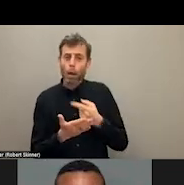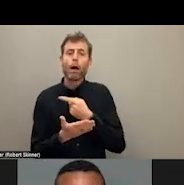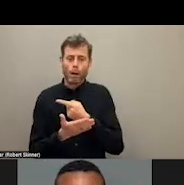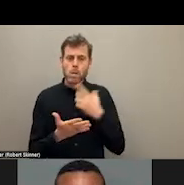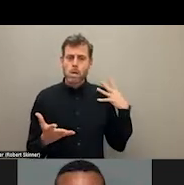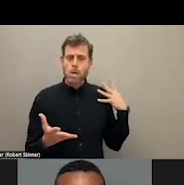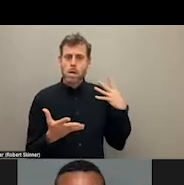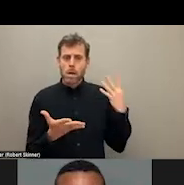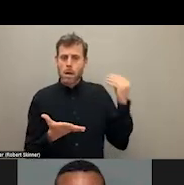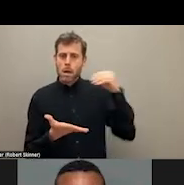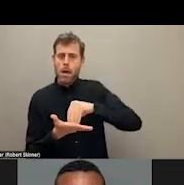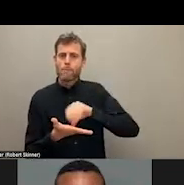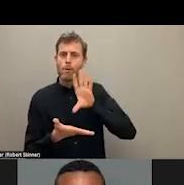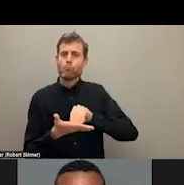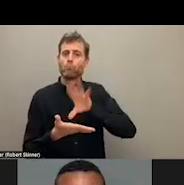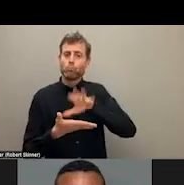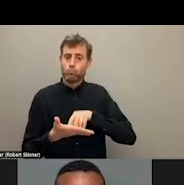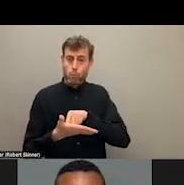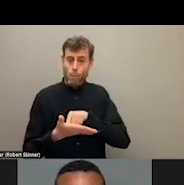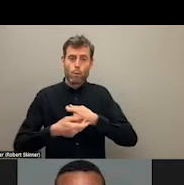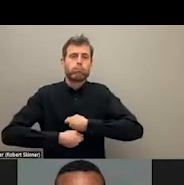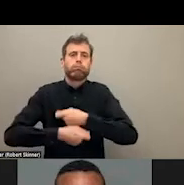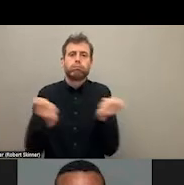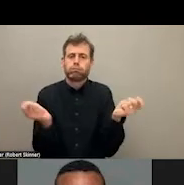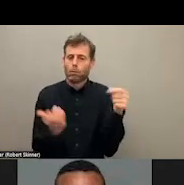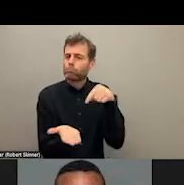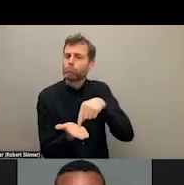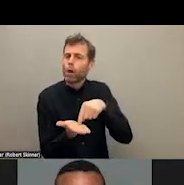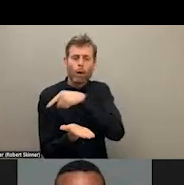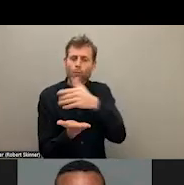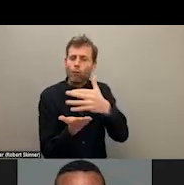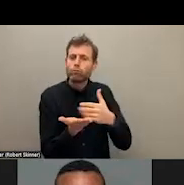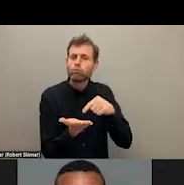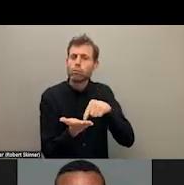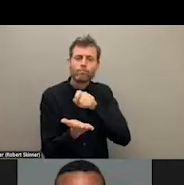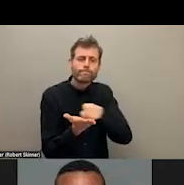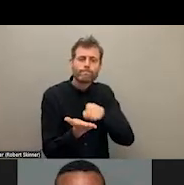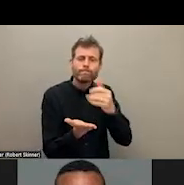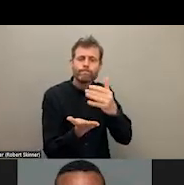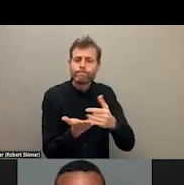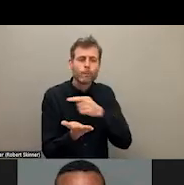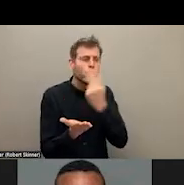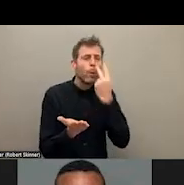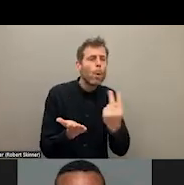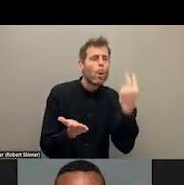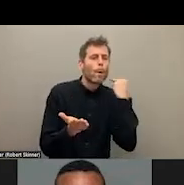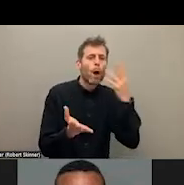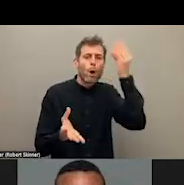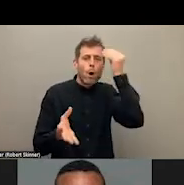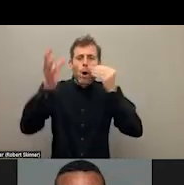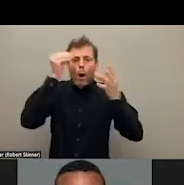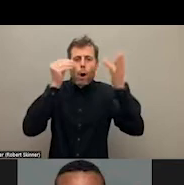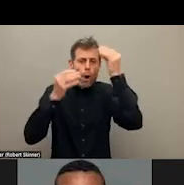help advance inclusion in society and to what extent ICT is currently integrated in development policies and